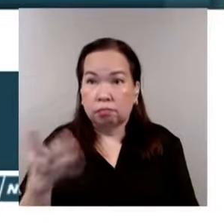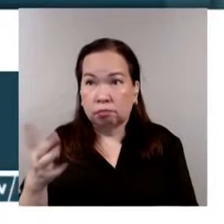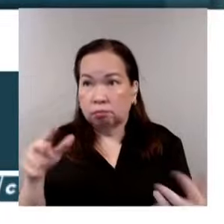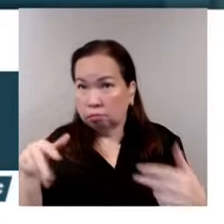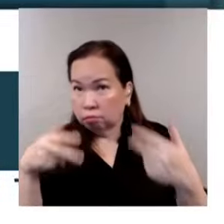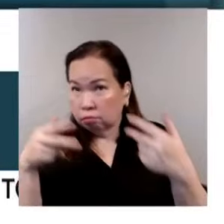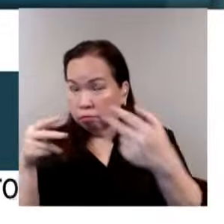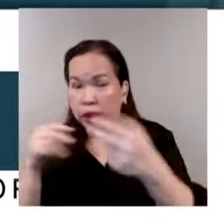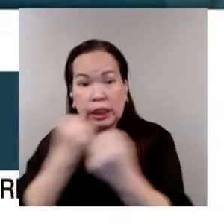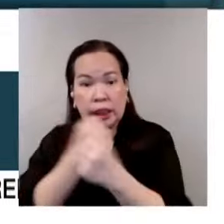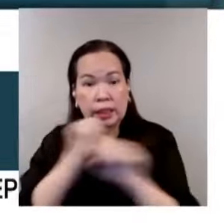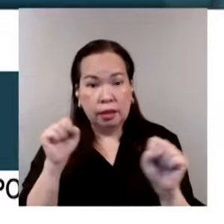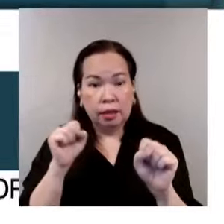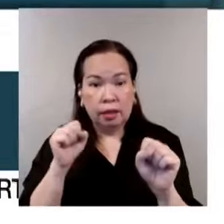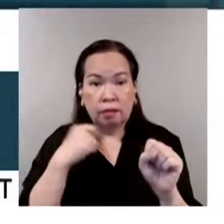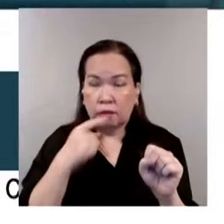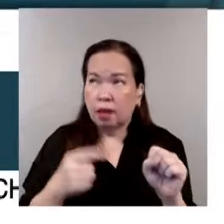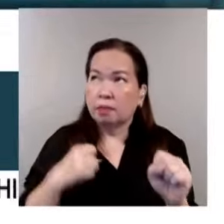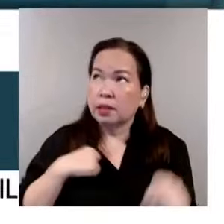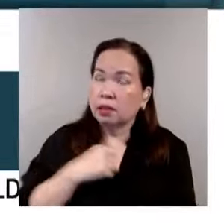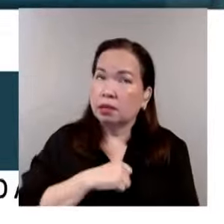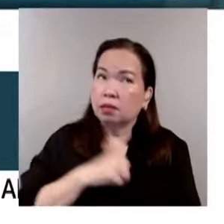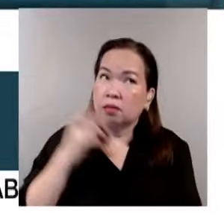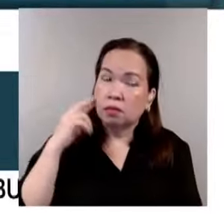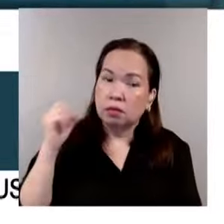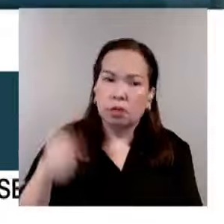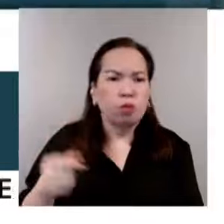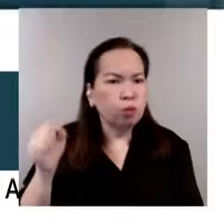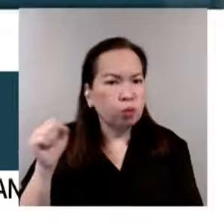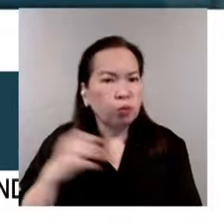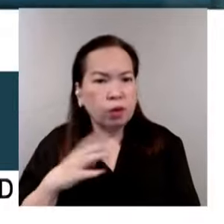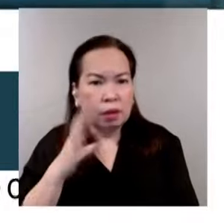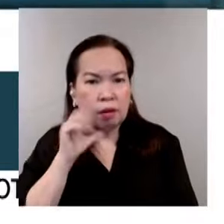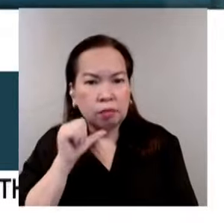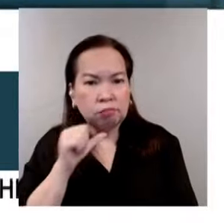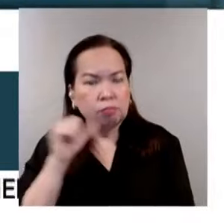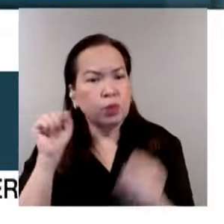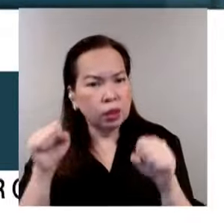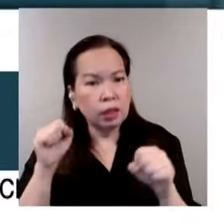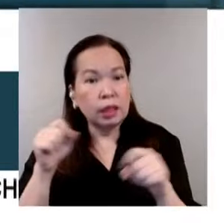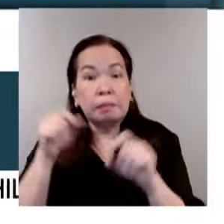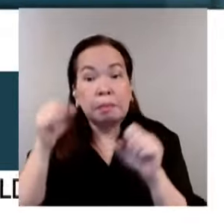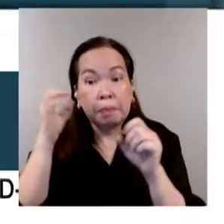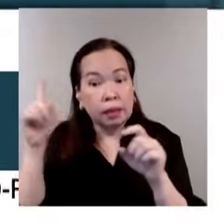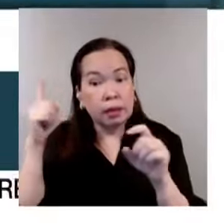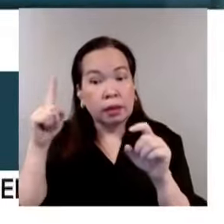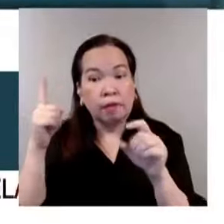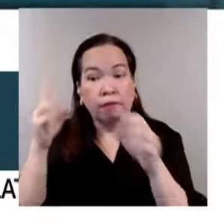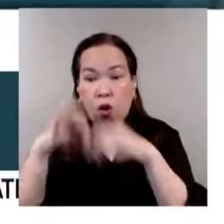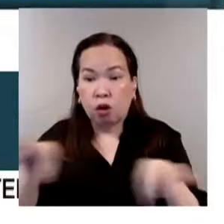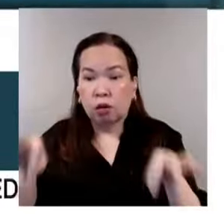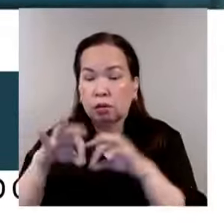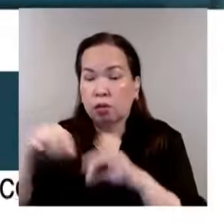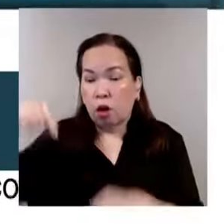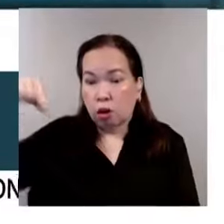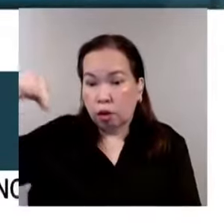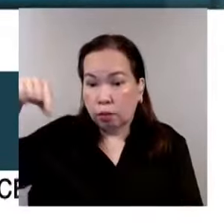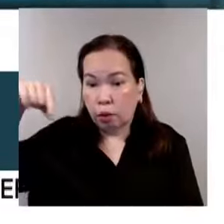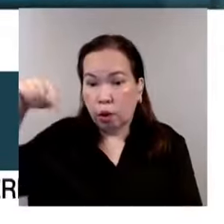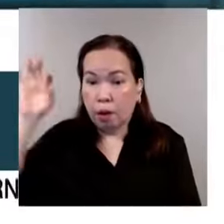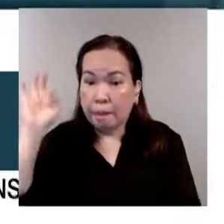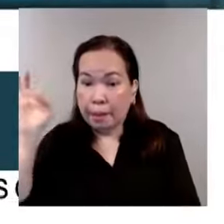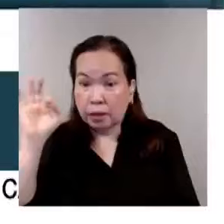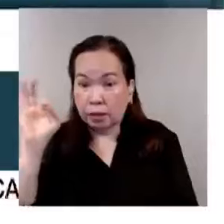She said that can be considered as long as Pastor Quiboloy acknowledges the committee, no. So that